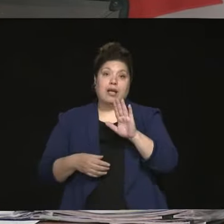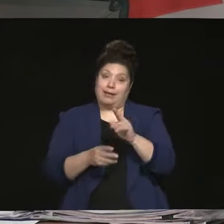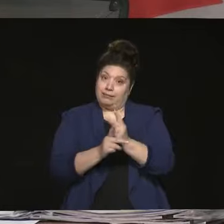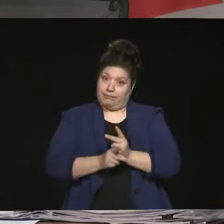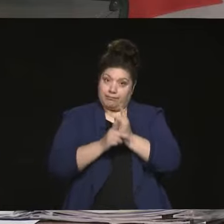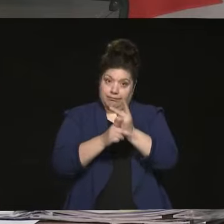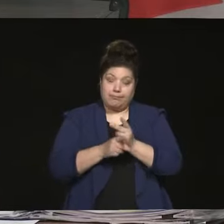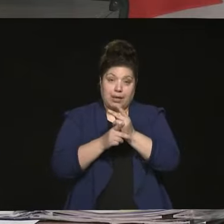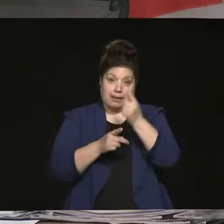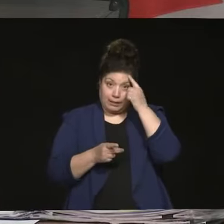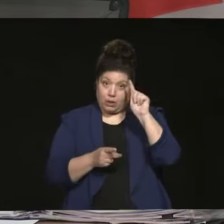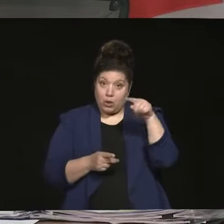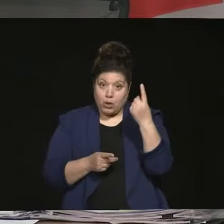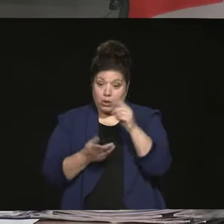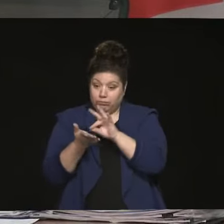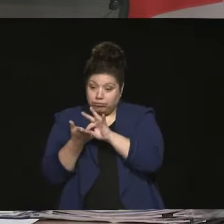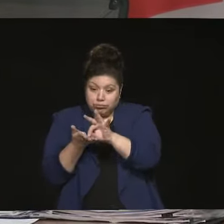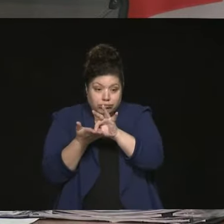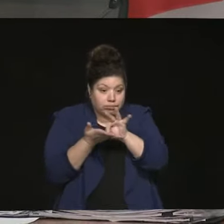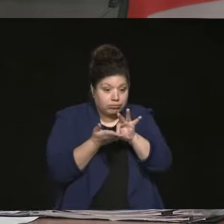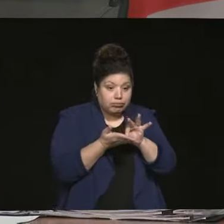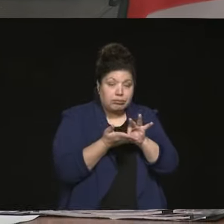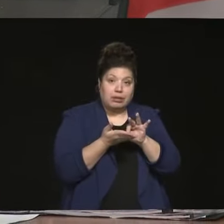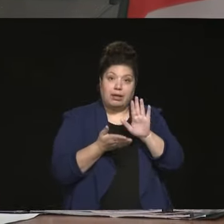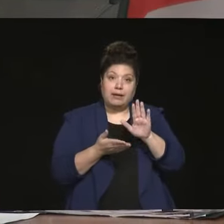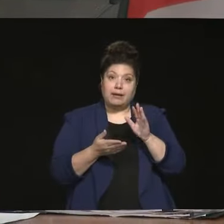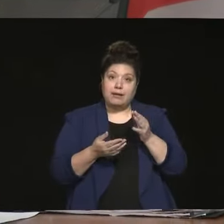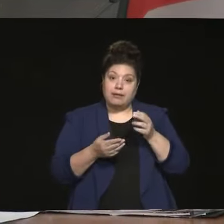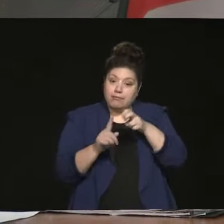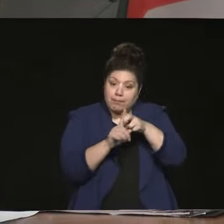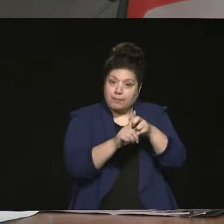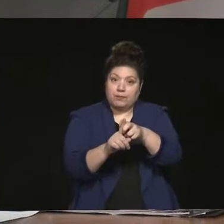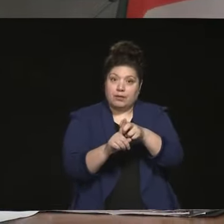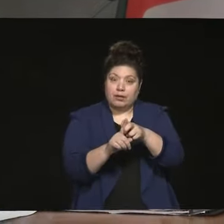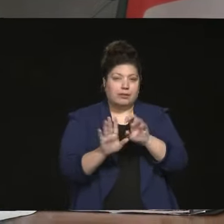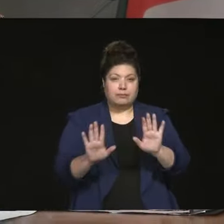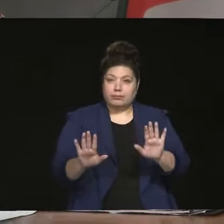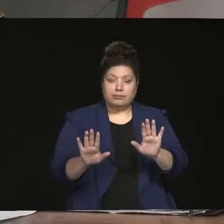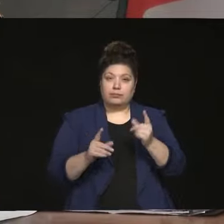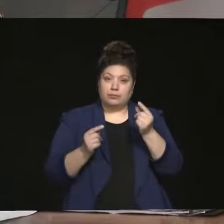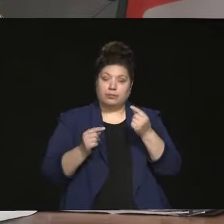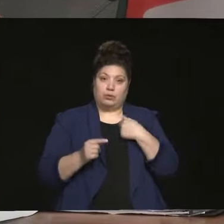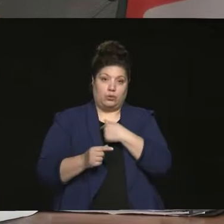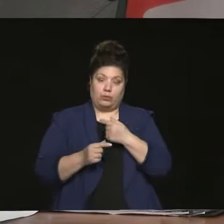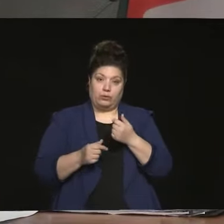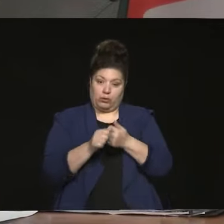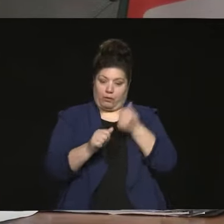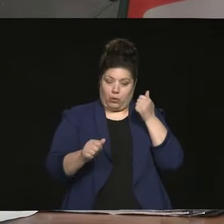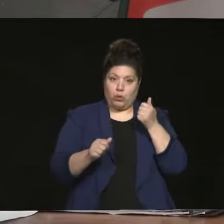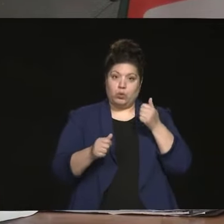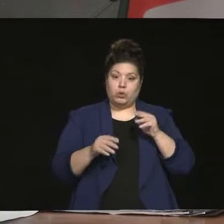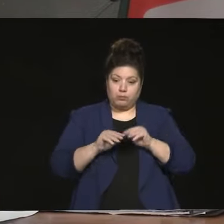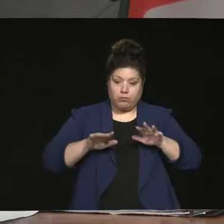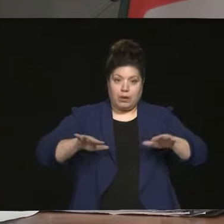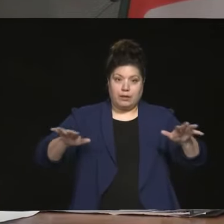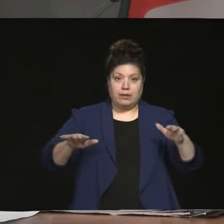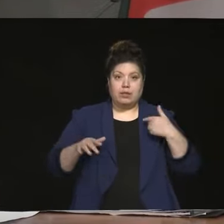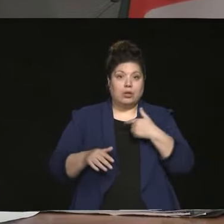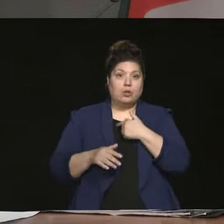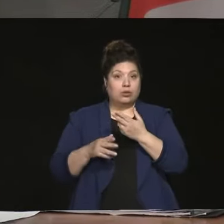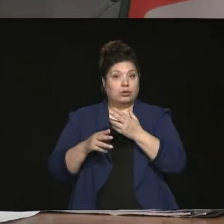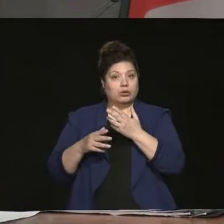epidemiology is about making sure infection prevention control measures are in place and the health system continues to be ready for